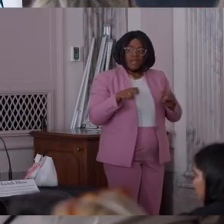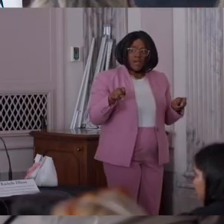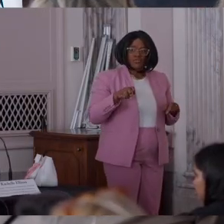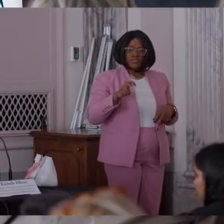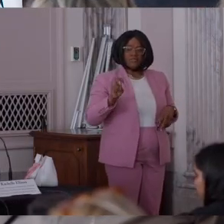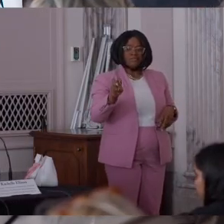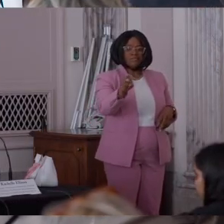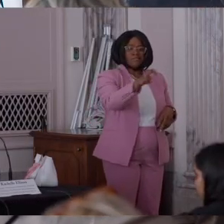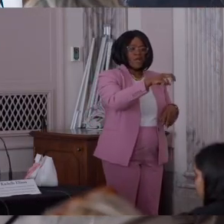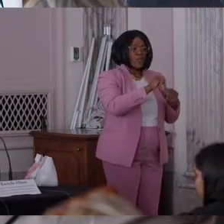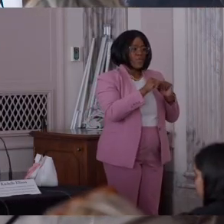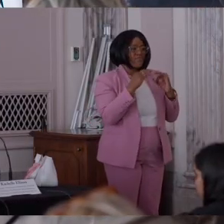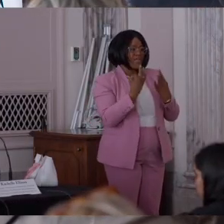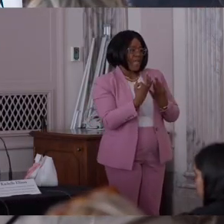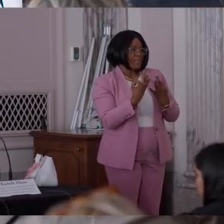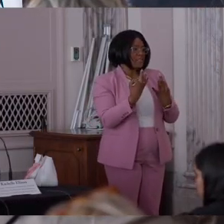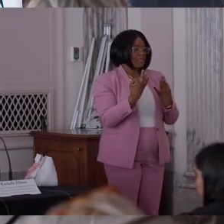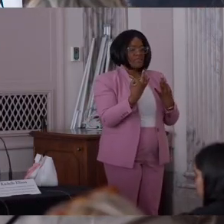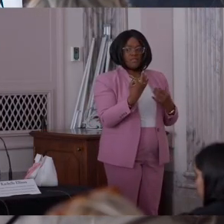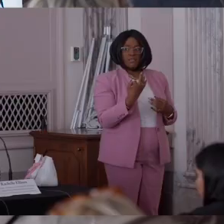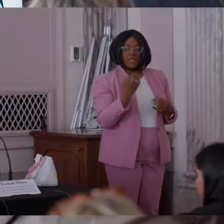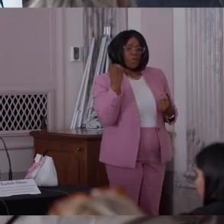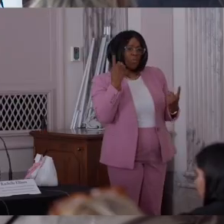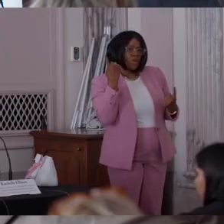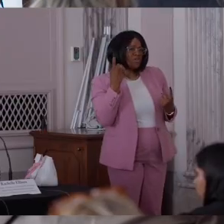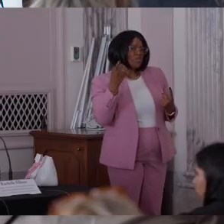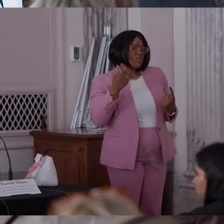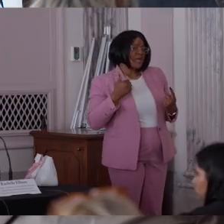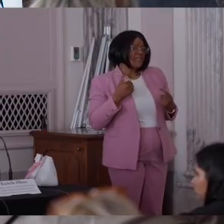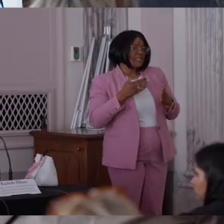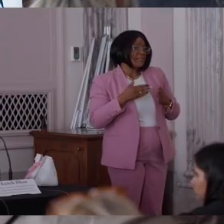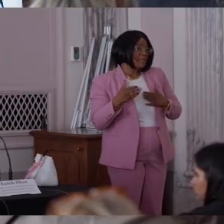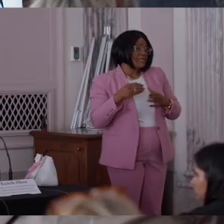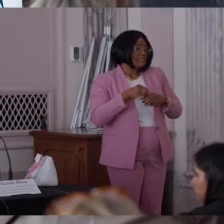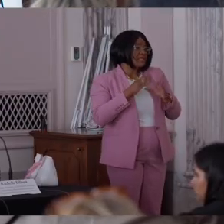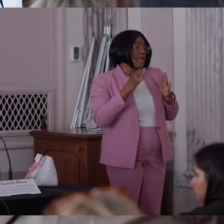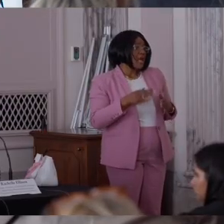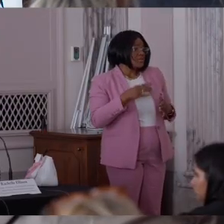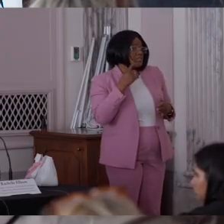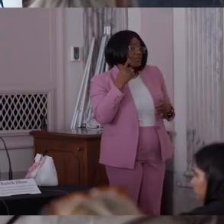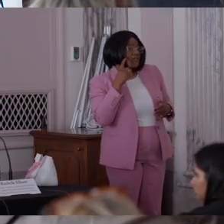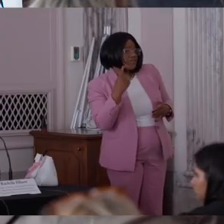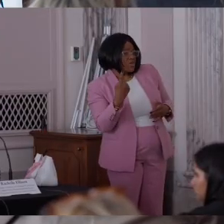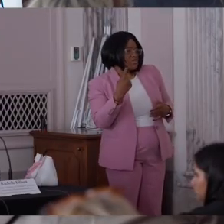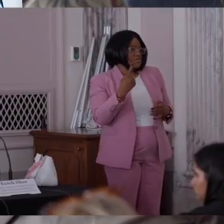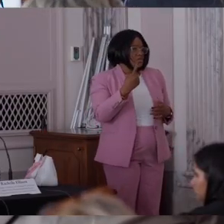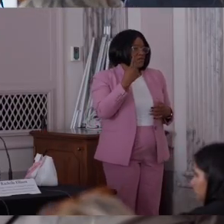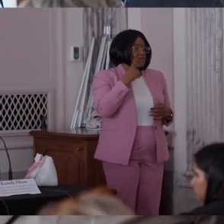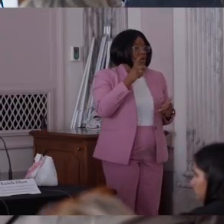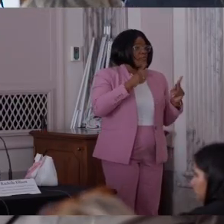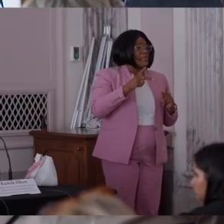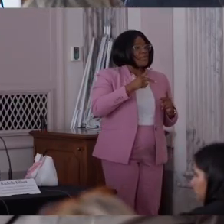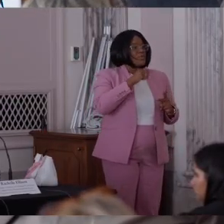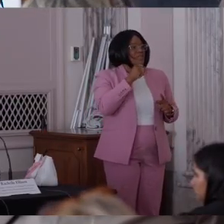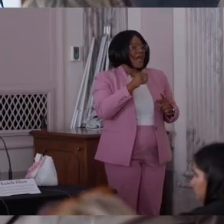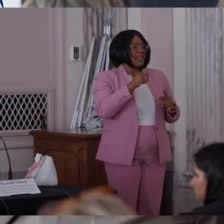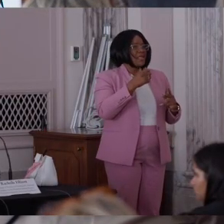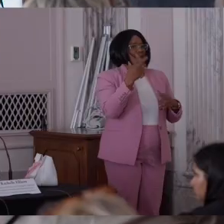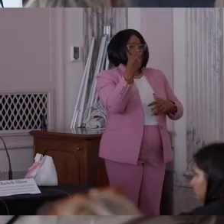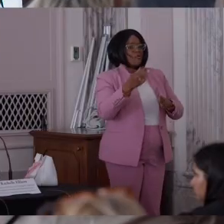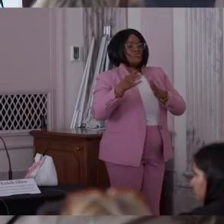people stay with family and whatnot. So I wonder, are there any initiatives in Housing First that are addressing hidden homeless